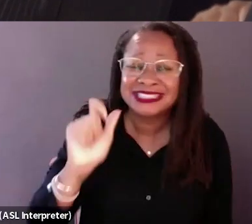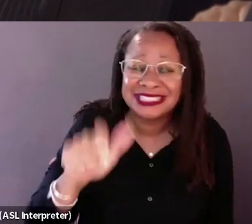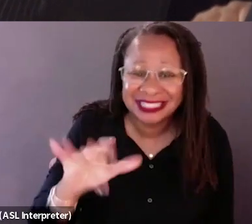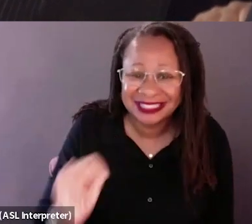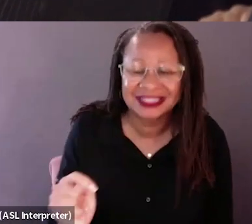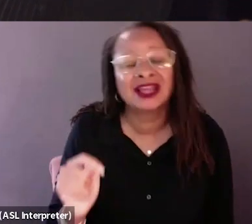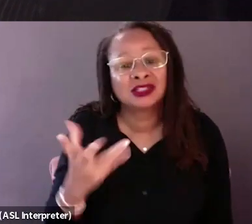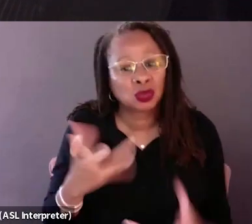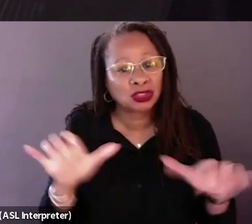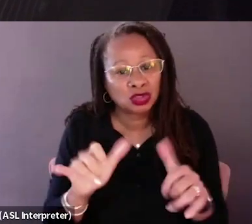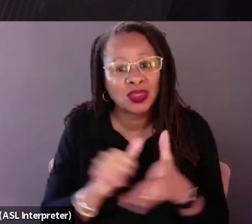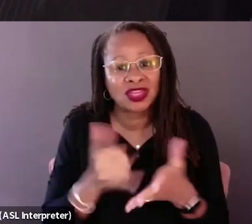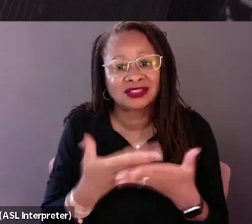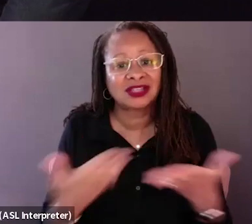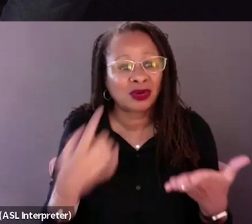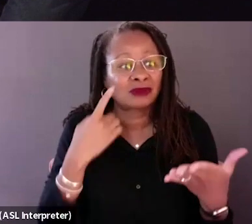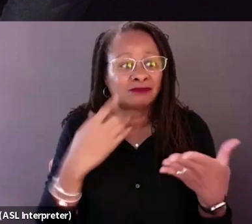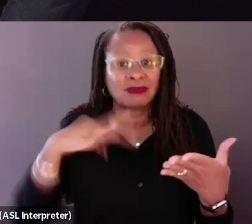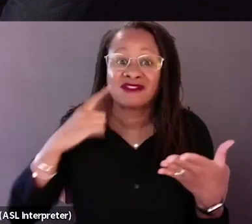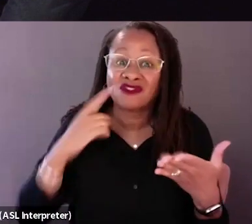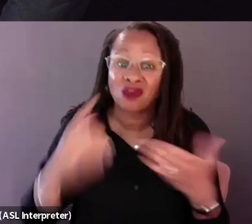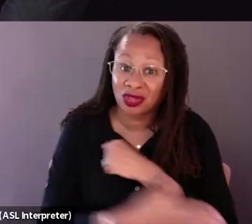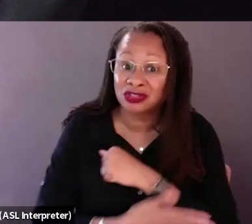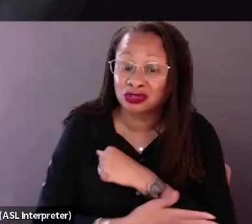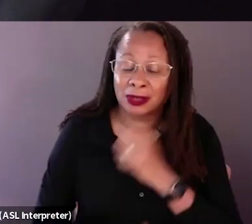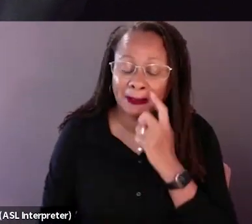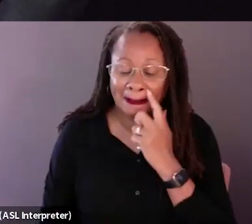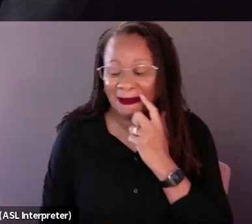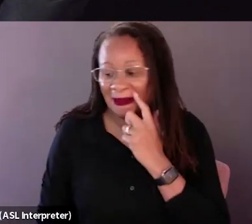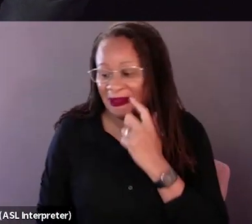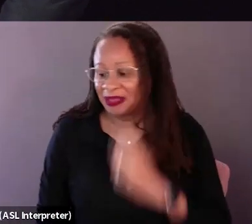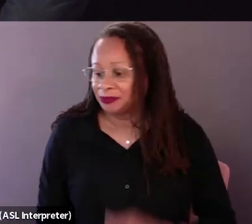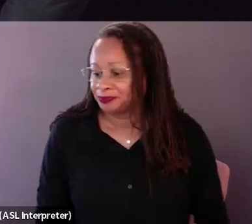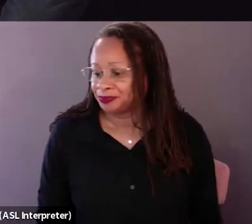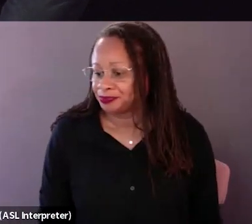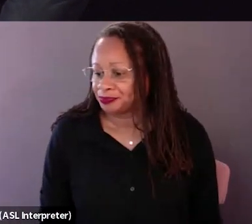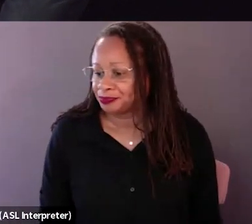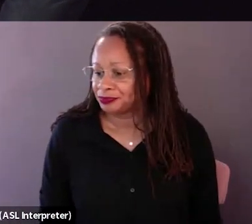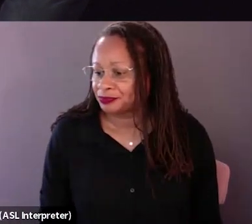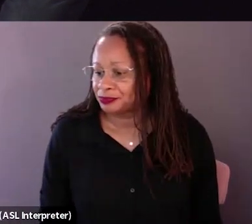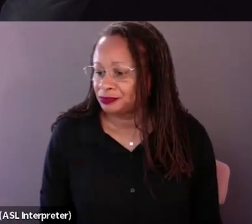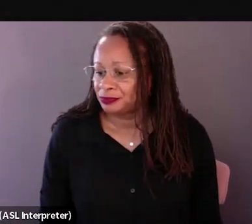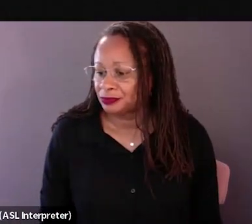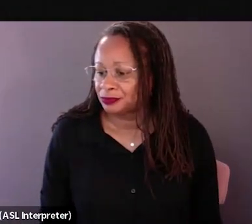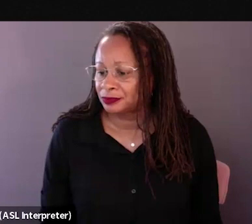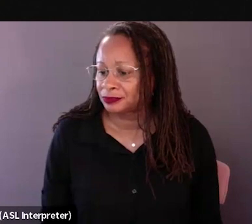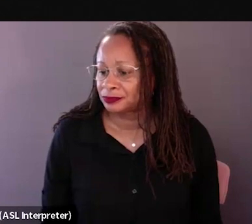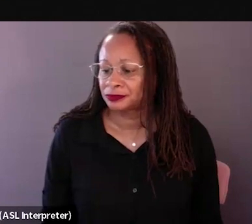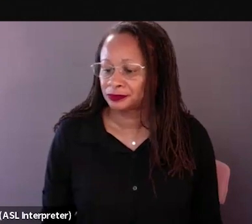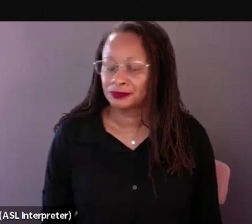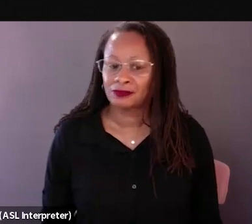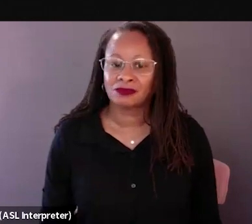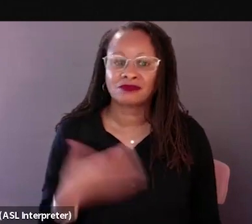to do things actually for the country. I mean, it sounds like you could find the nuance because she